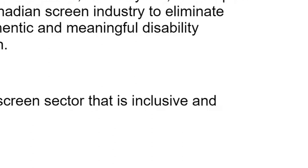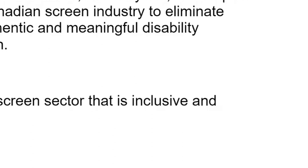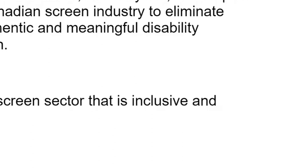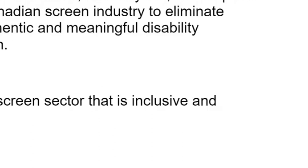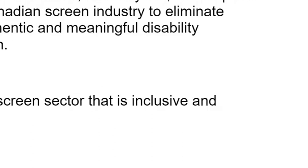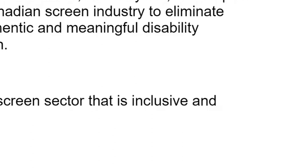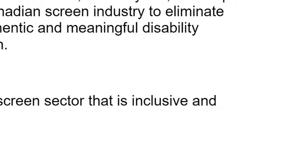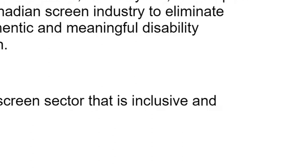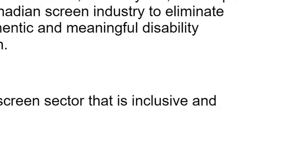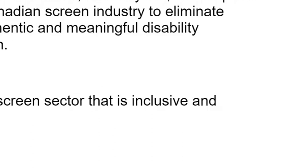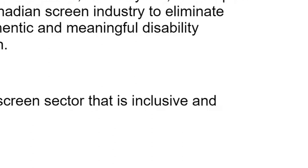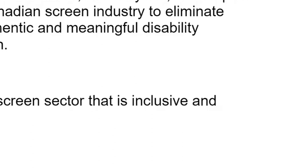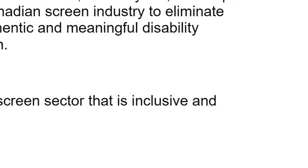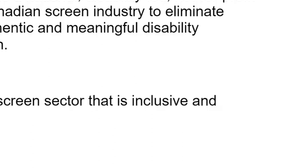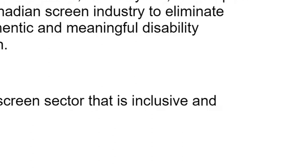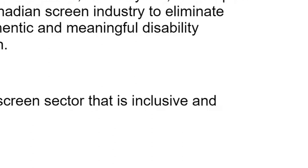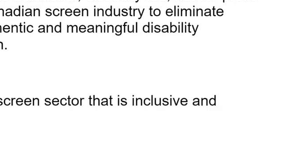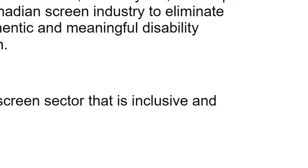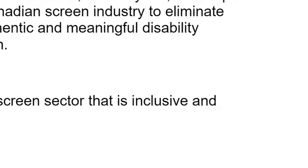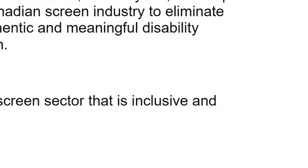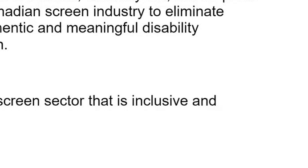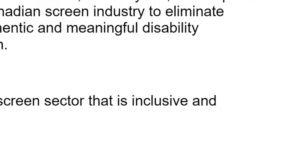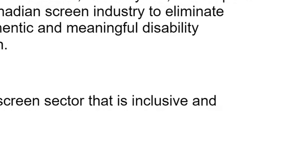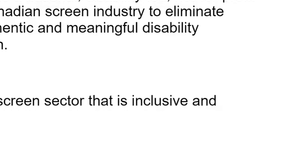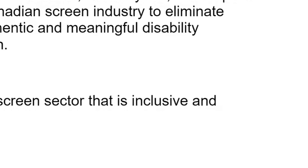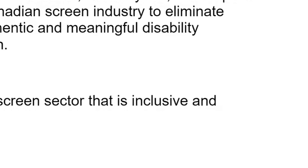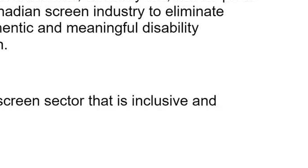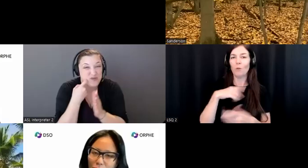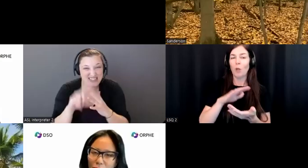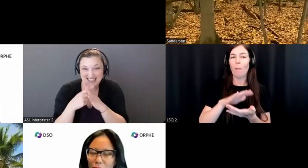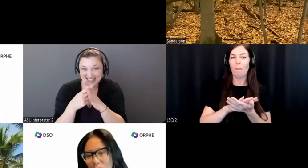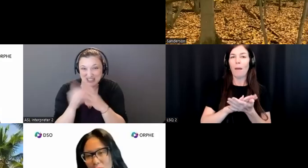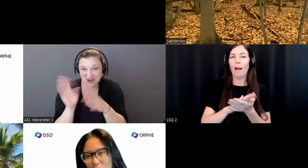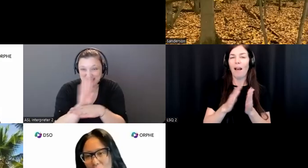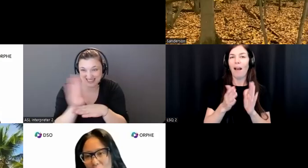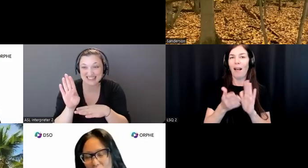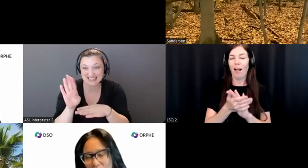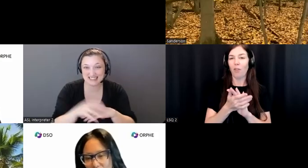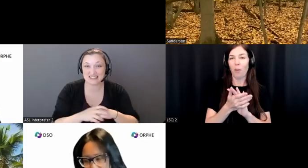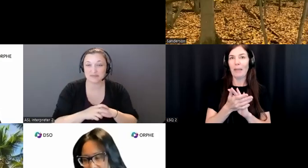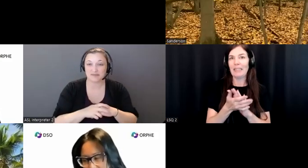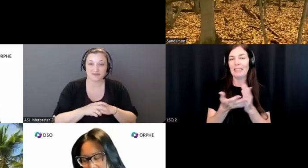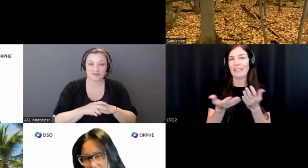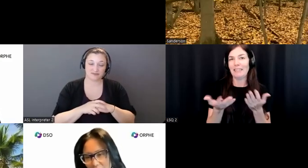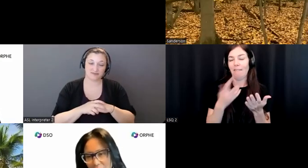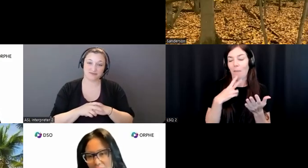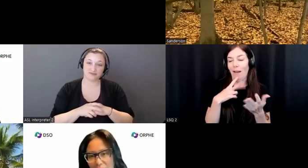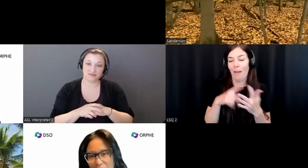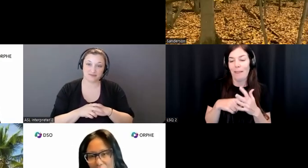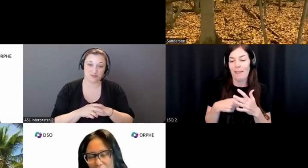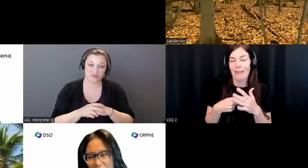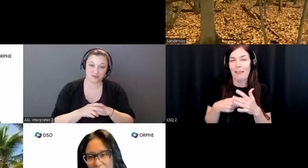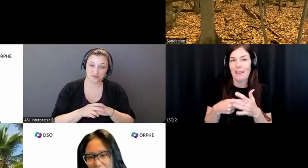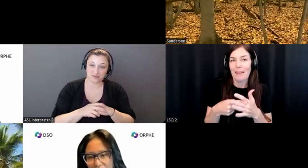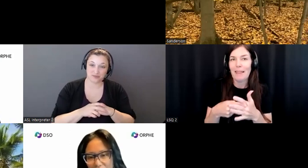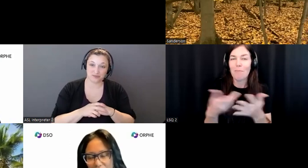We're so new. We are a startup. There is no doubt about that. We are in startup mode right now. We are in the DSO